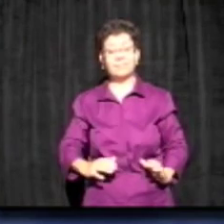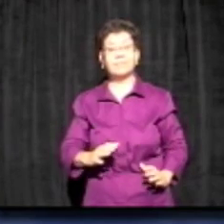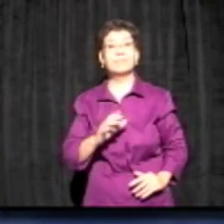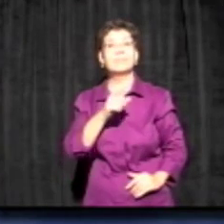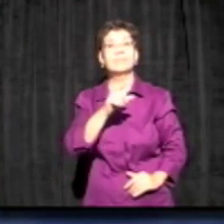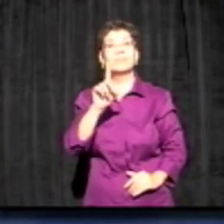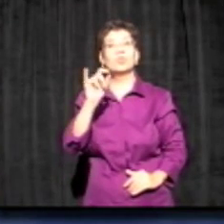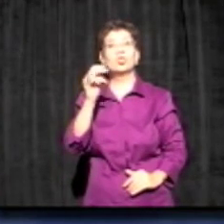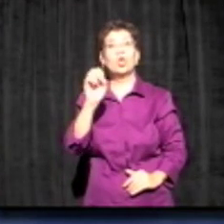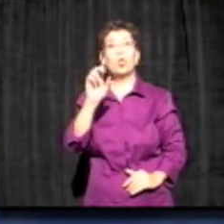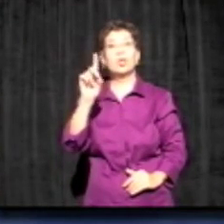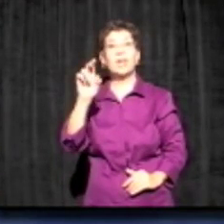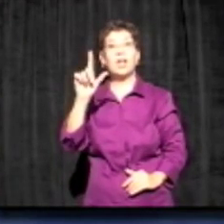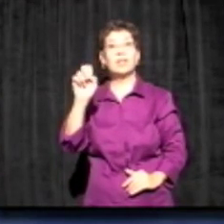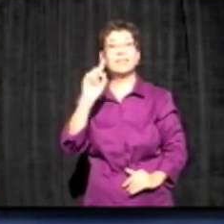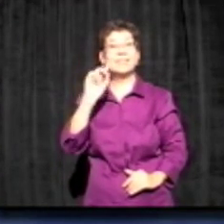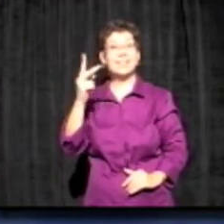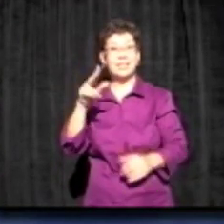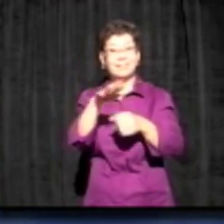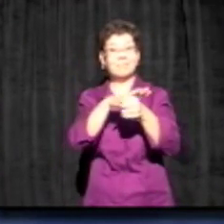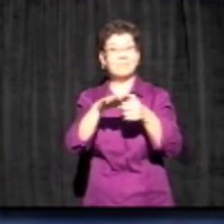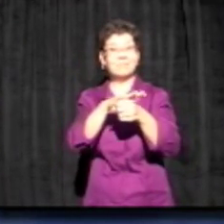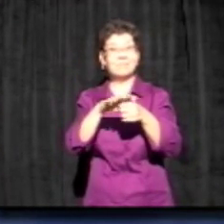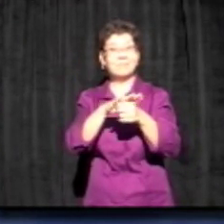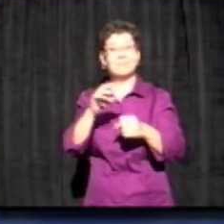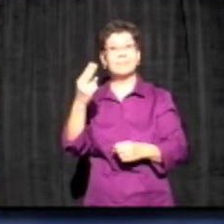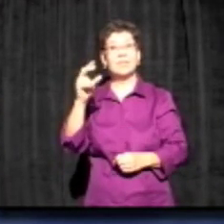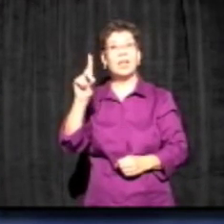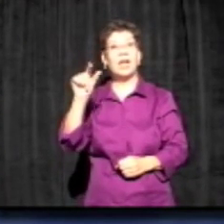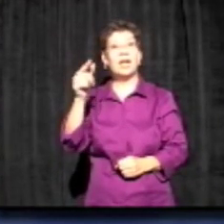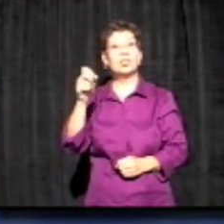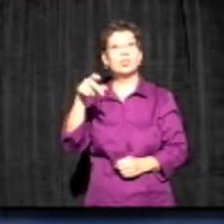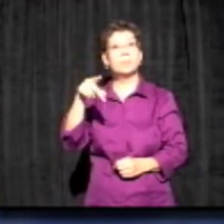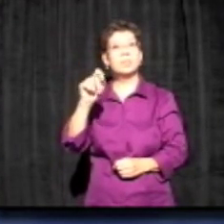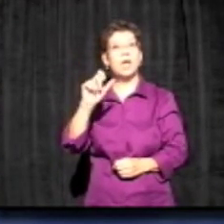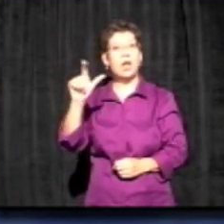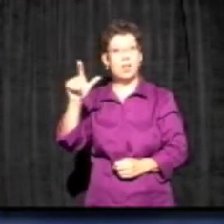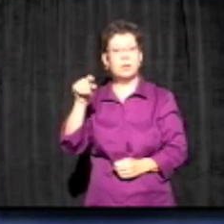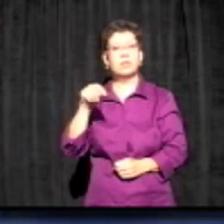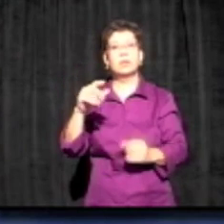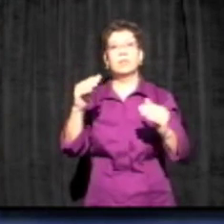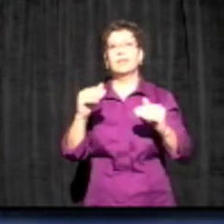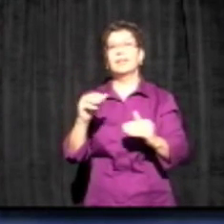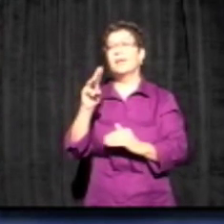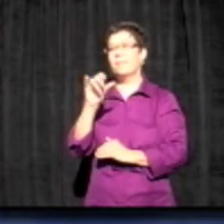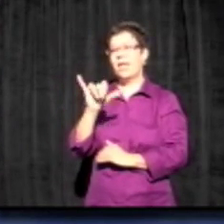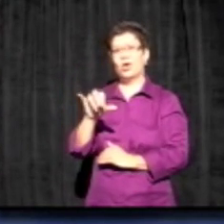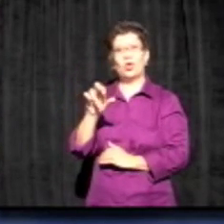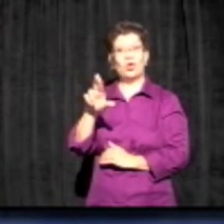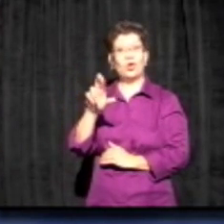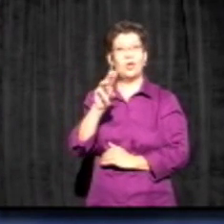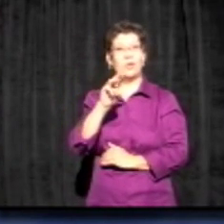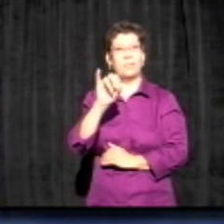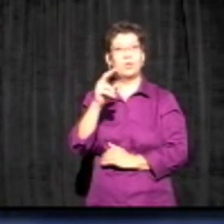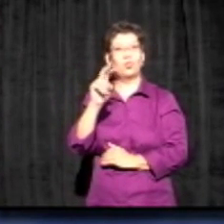from Indiana's 2nd District is Haj Patel, District Director. Mishawaka Mayor Dave Wood.